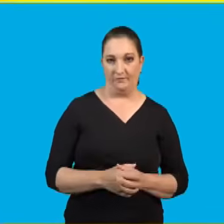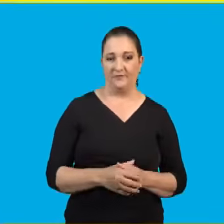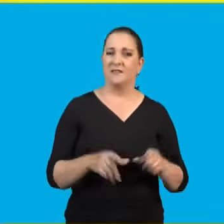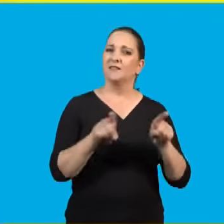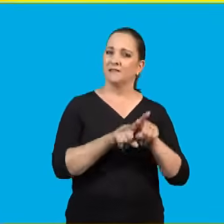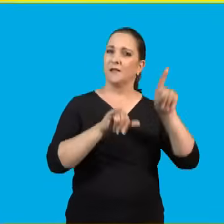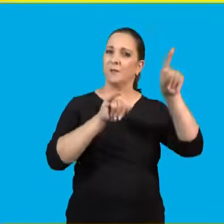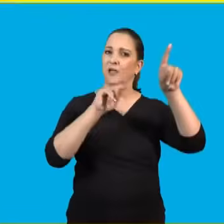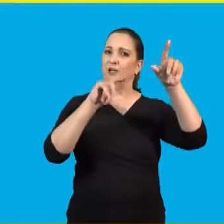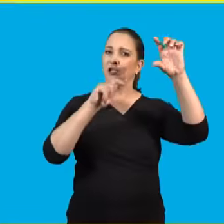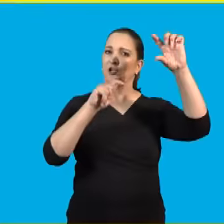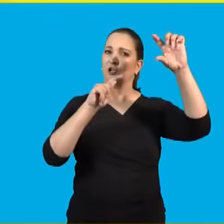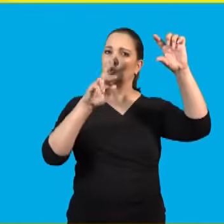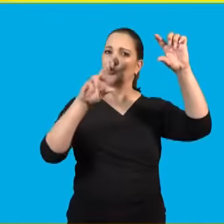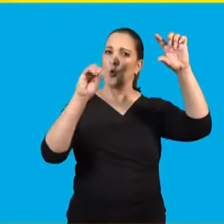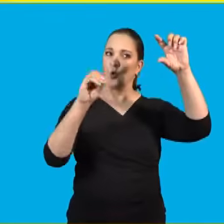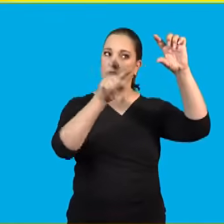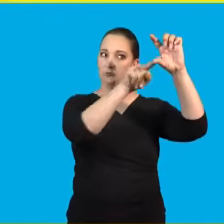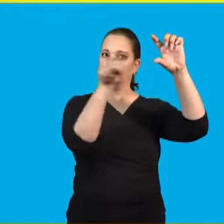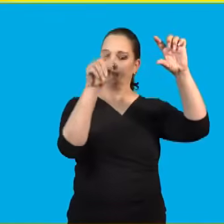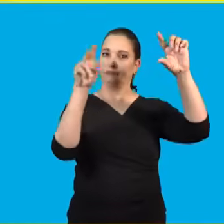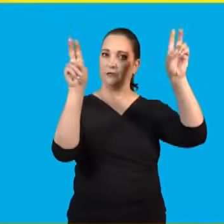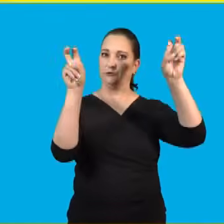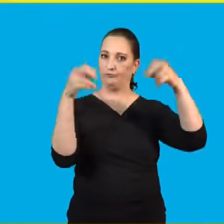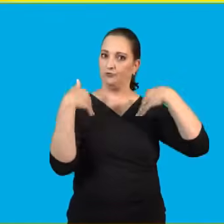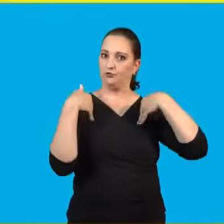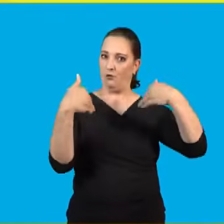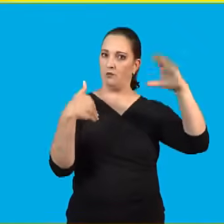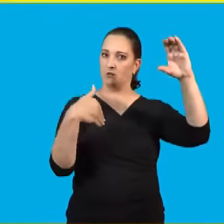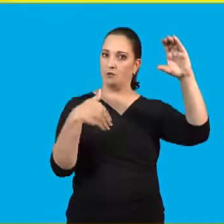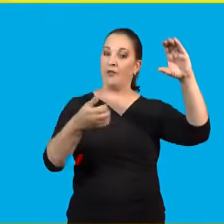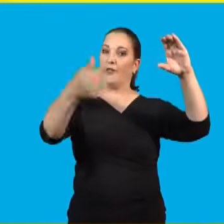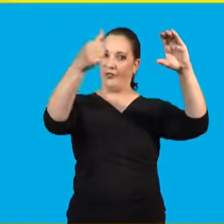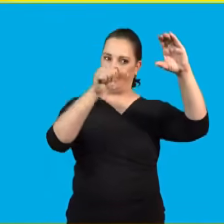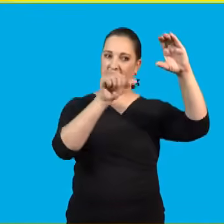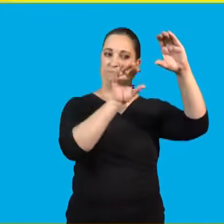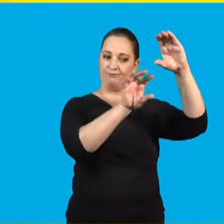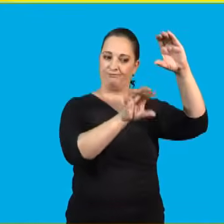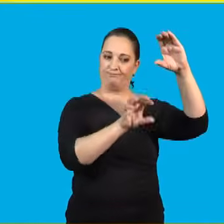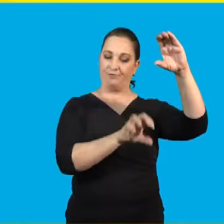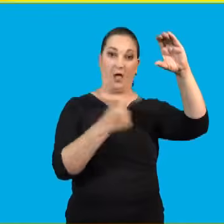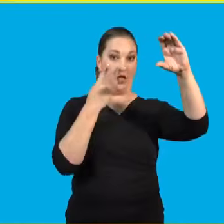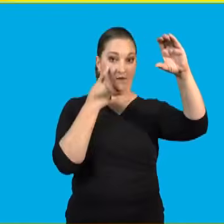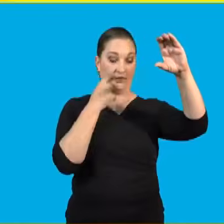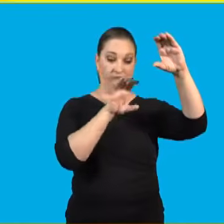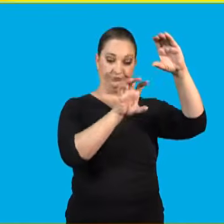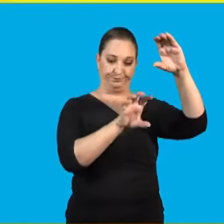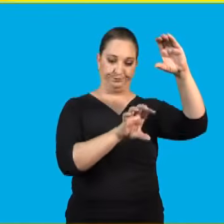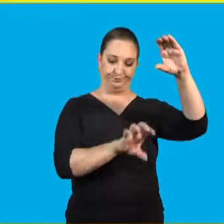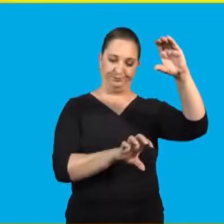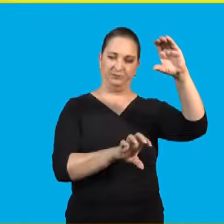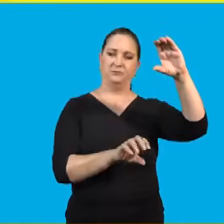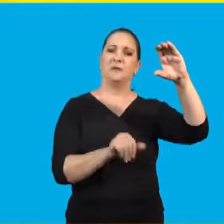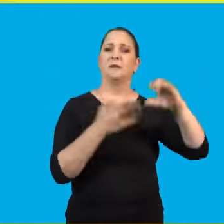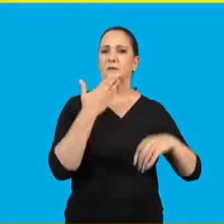introduction says, I'm introducing the subject before I deal with the specific evidence. Another thing to